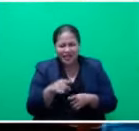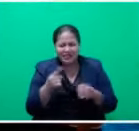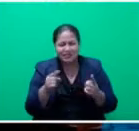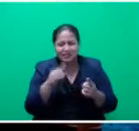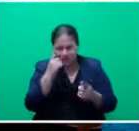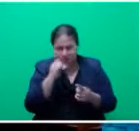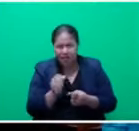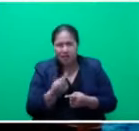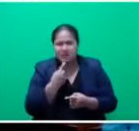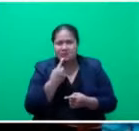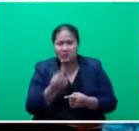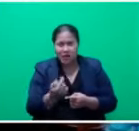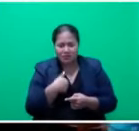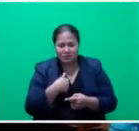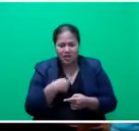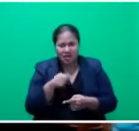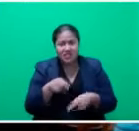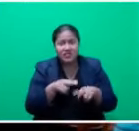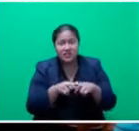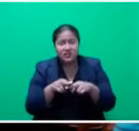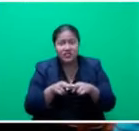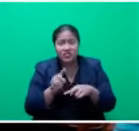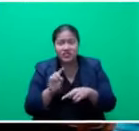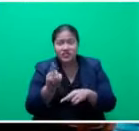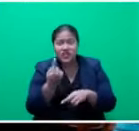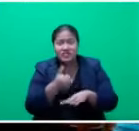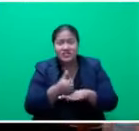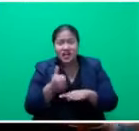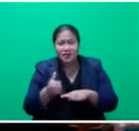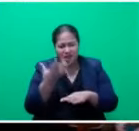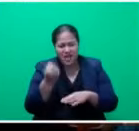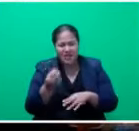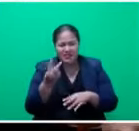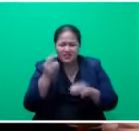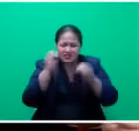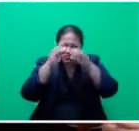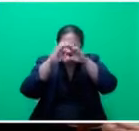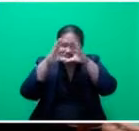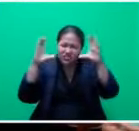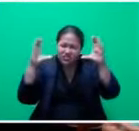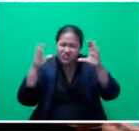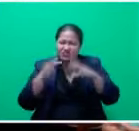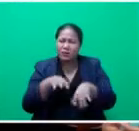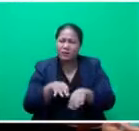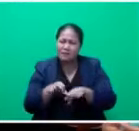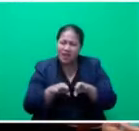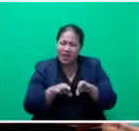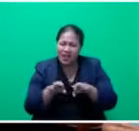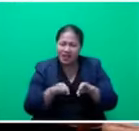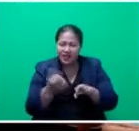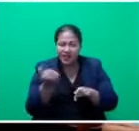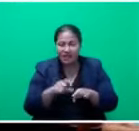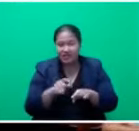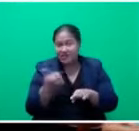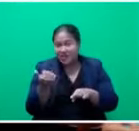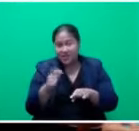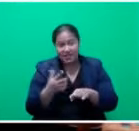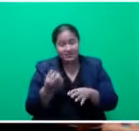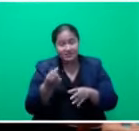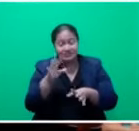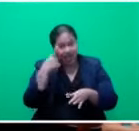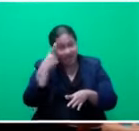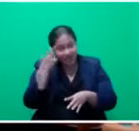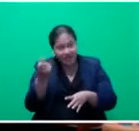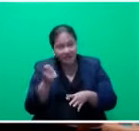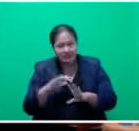Fiji First government has a vision or a plan or any idea about where it is taking